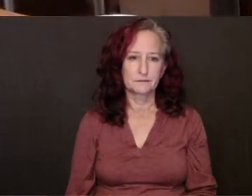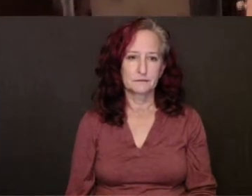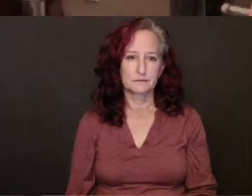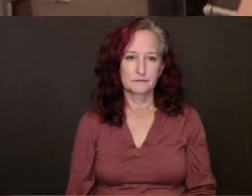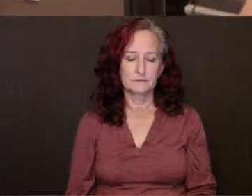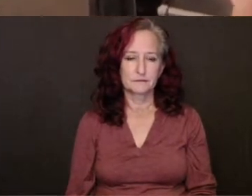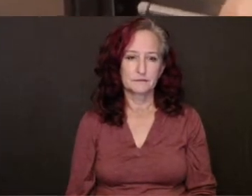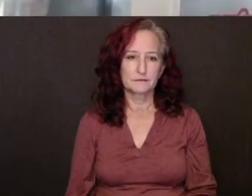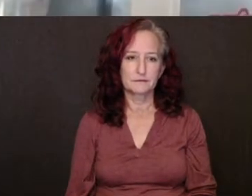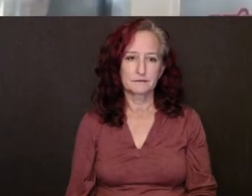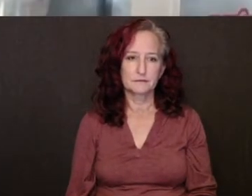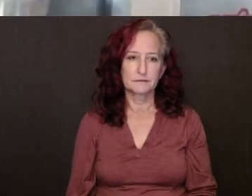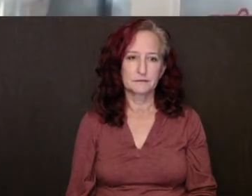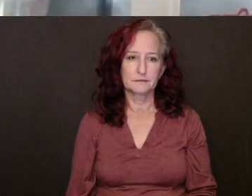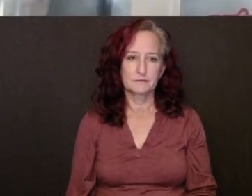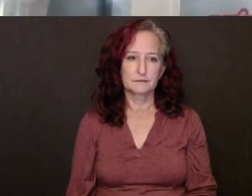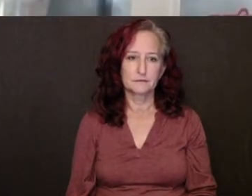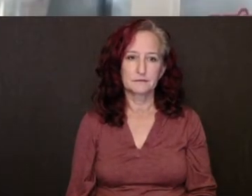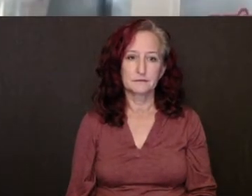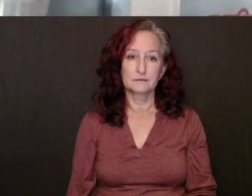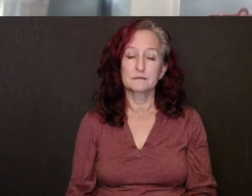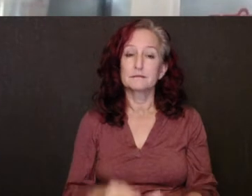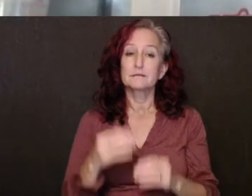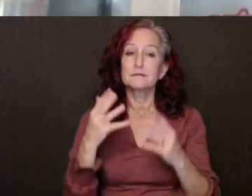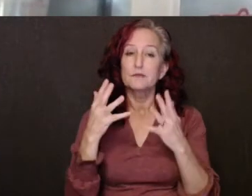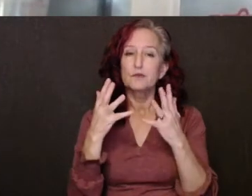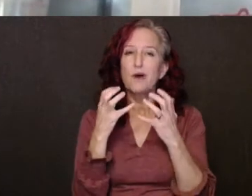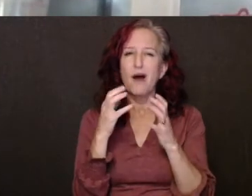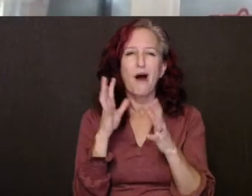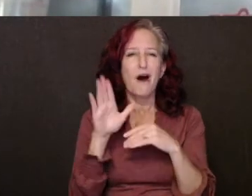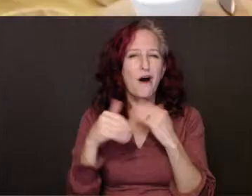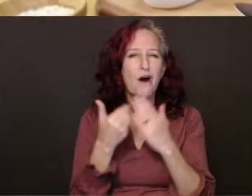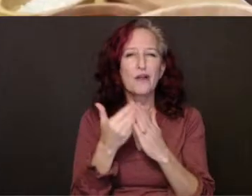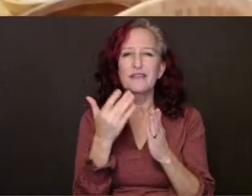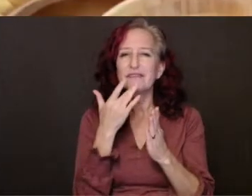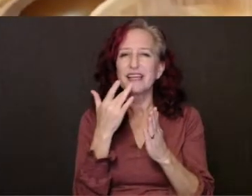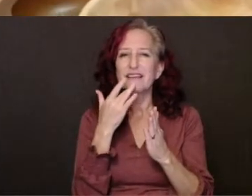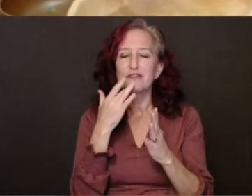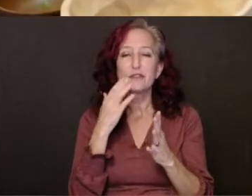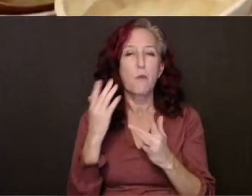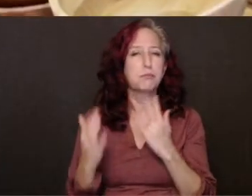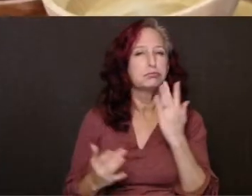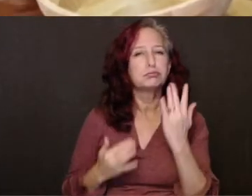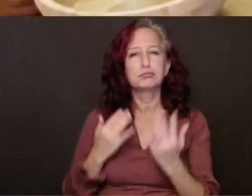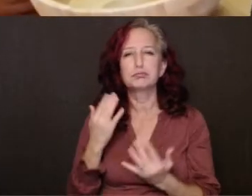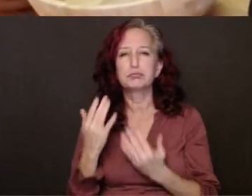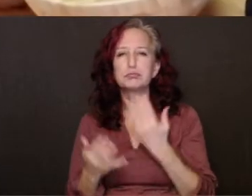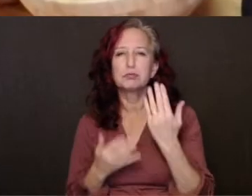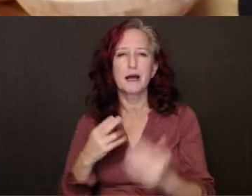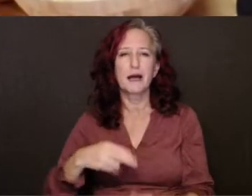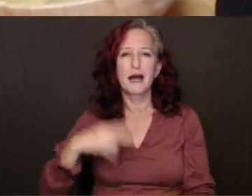and put 3 leaves in there, okay? So here goes 1 leaf, 2,